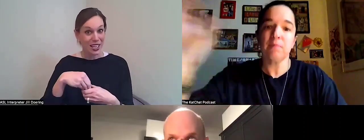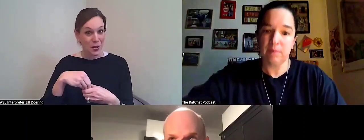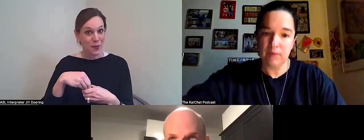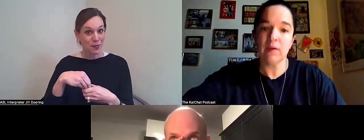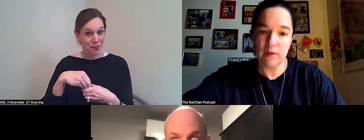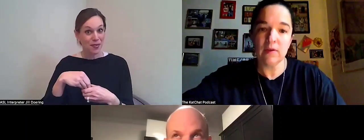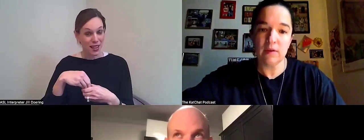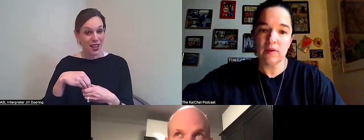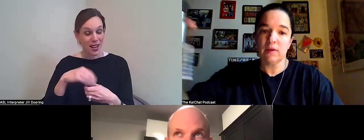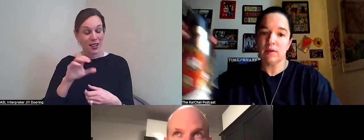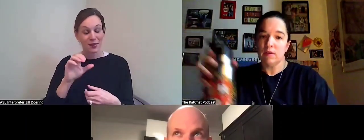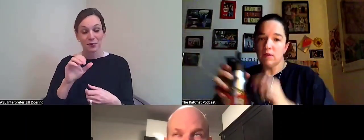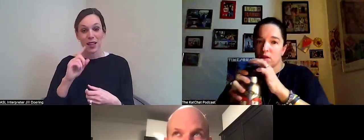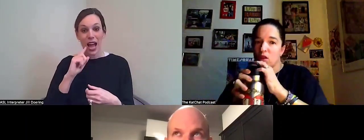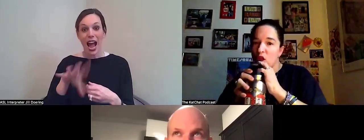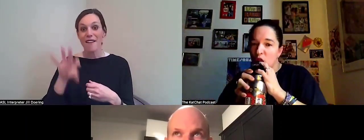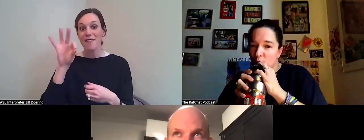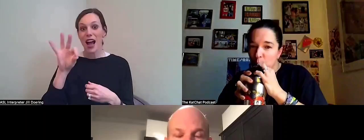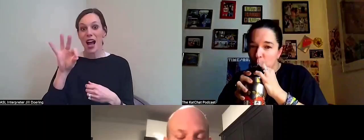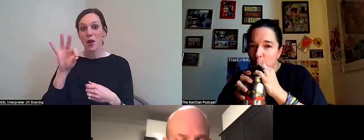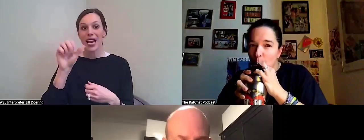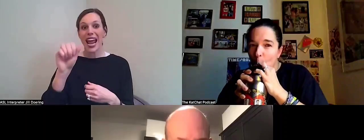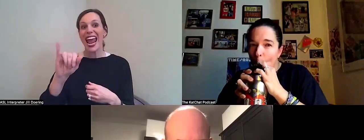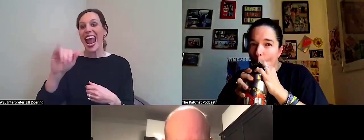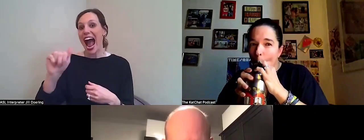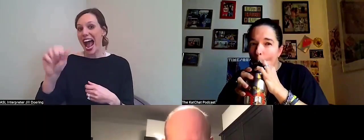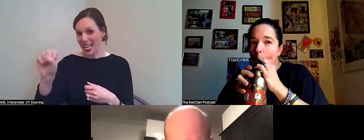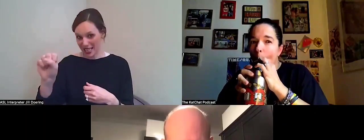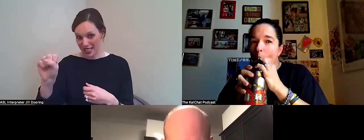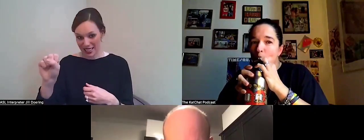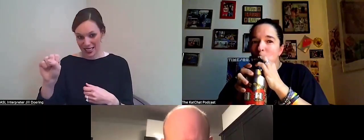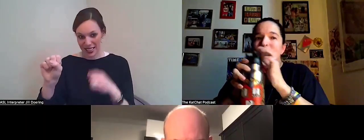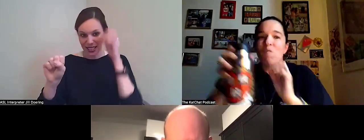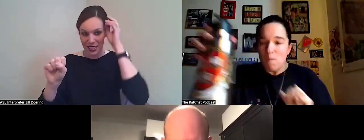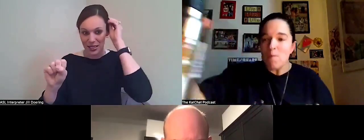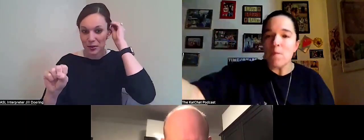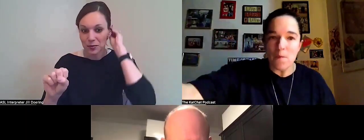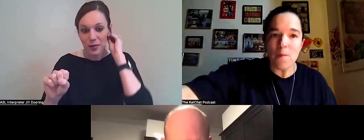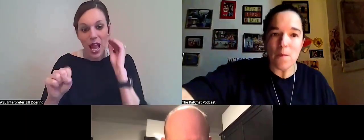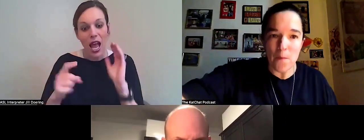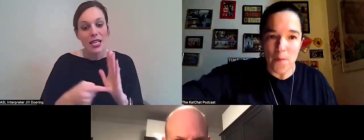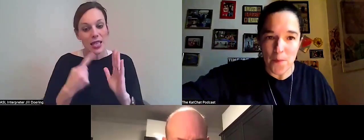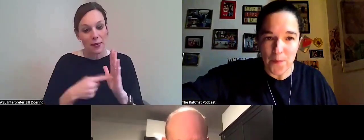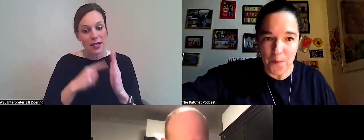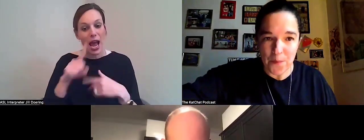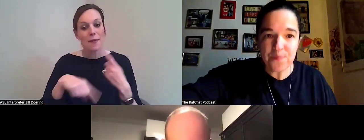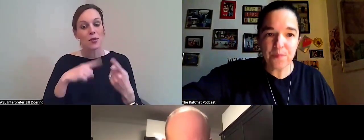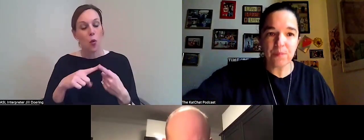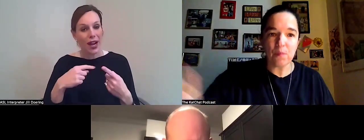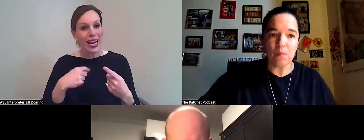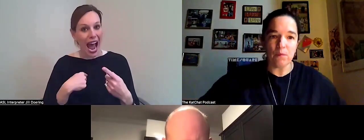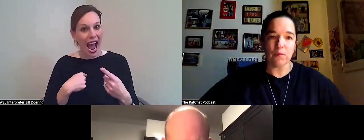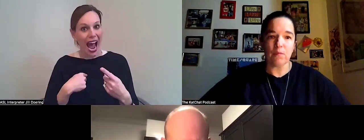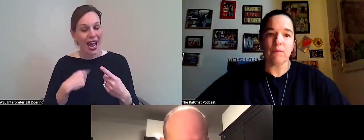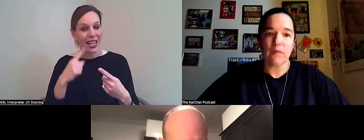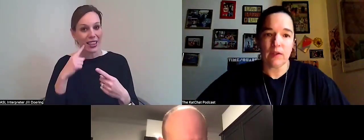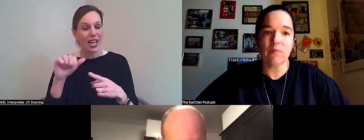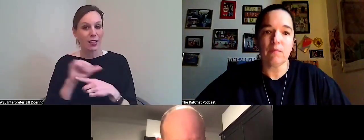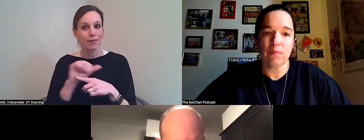found AIS sometimes when I auditioned for the parts, I had the